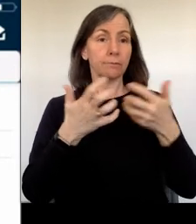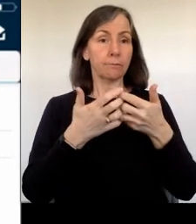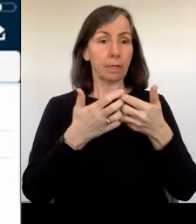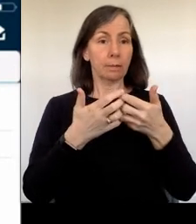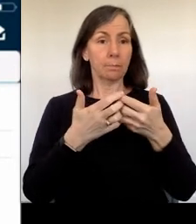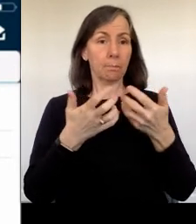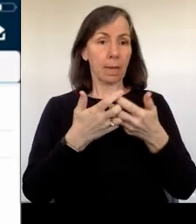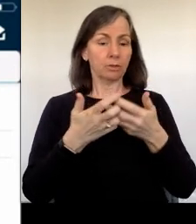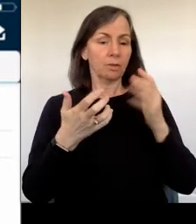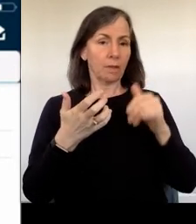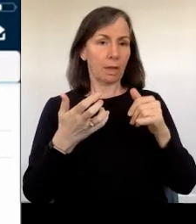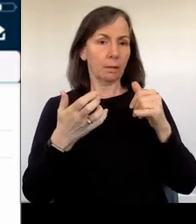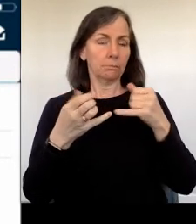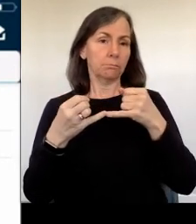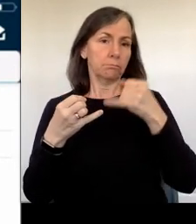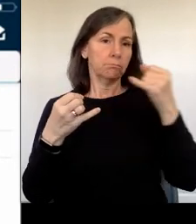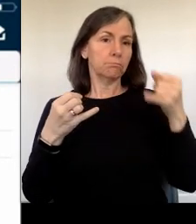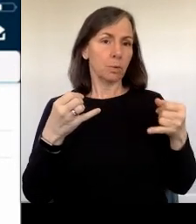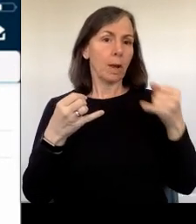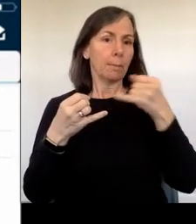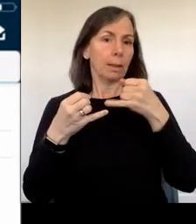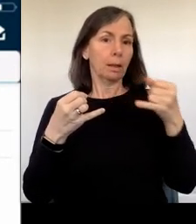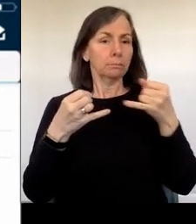our parabolas. So pretty close.